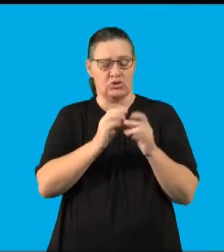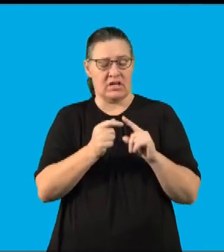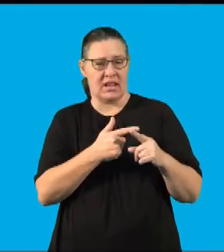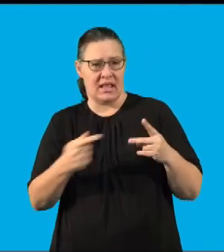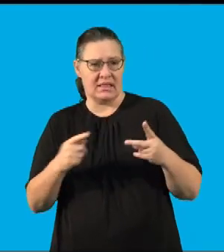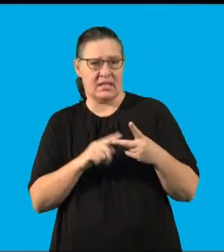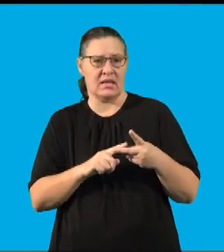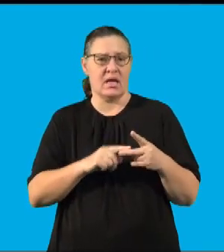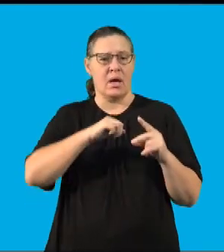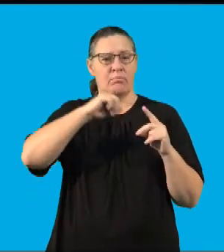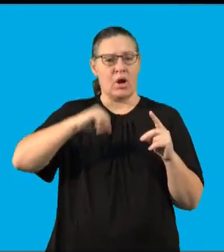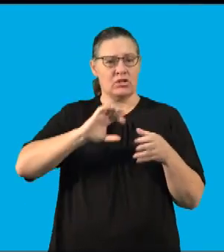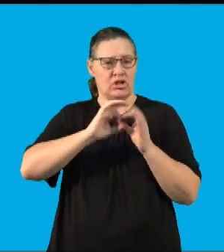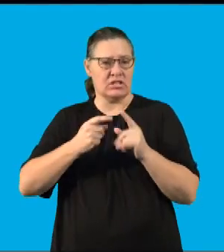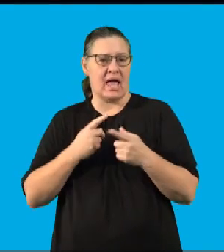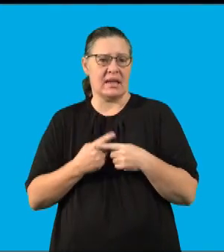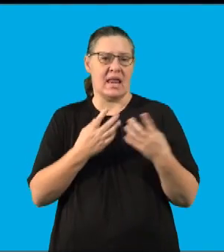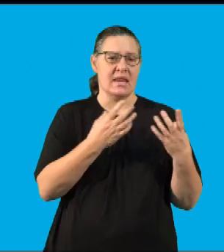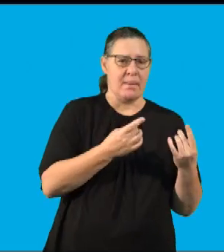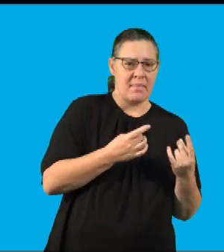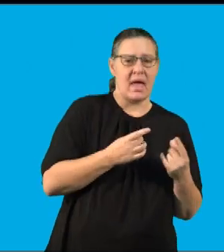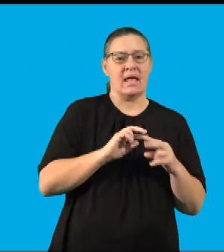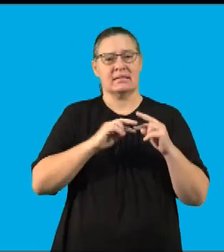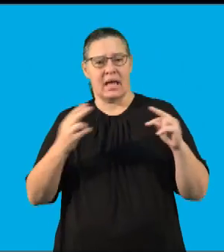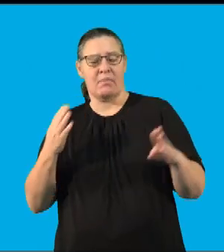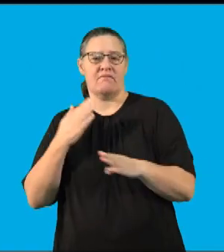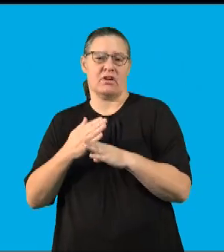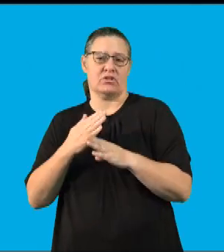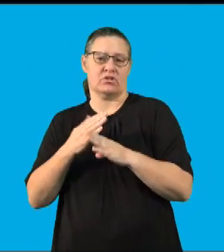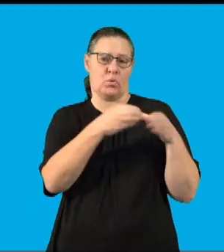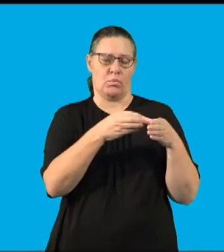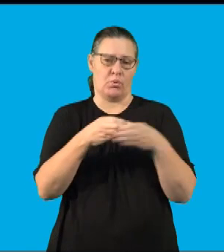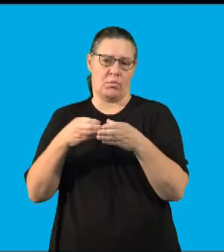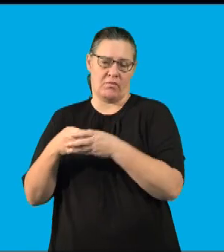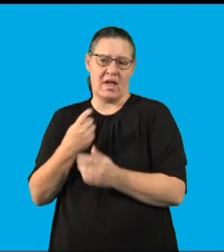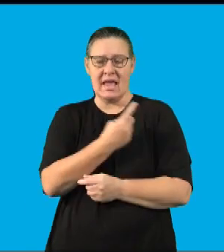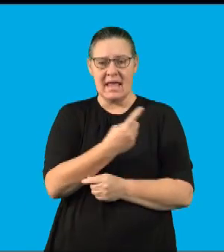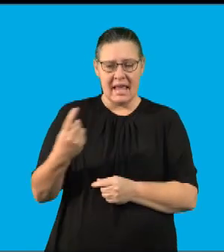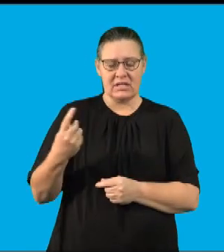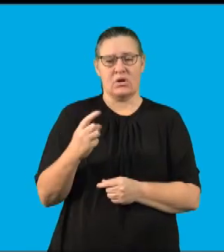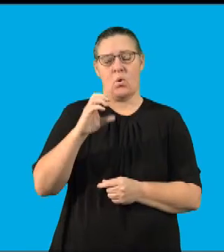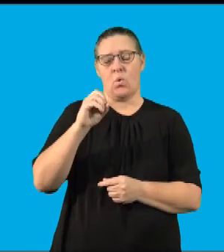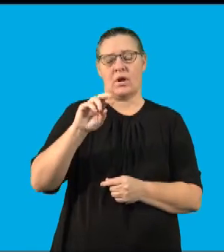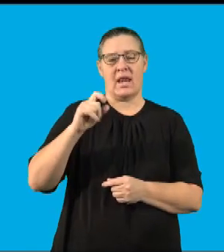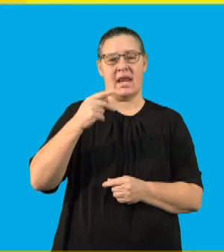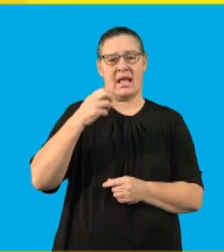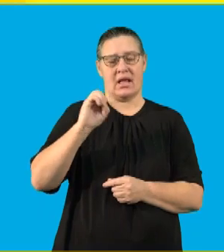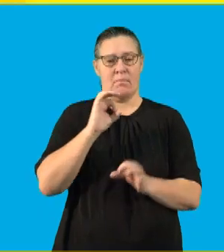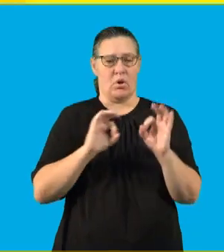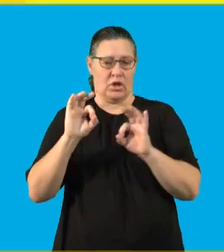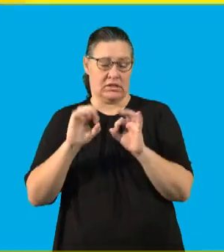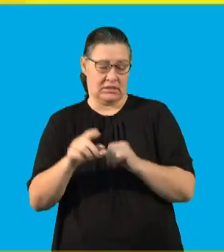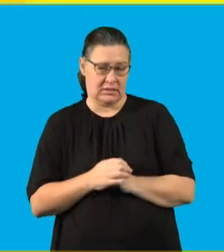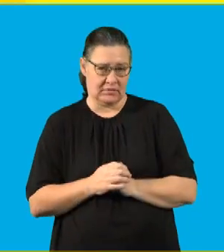length, the branch chains, and the number and type of functional groups that we find in each of the organic molecules.